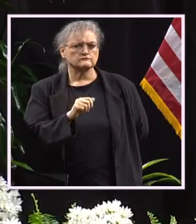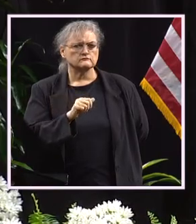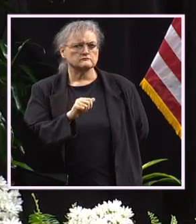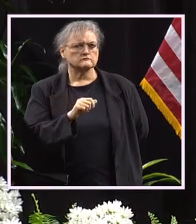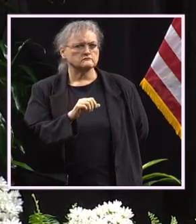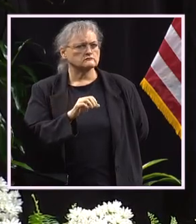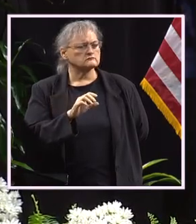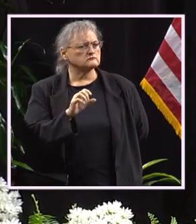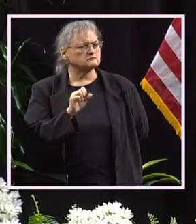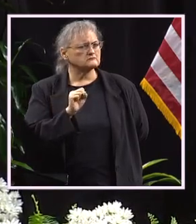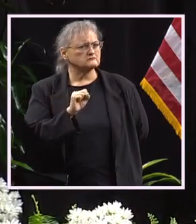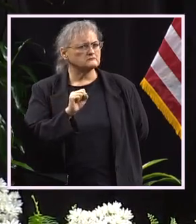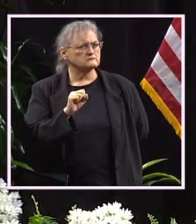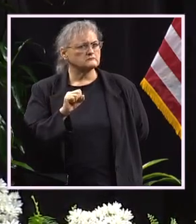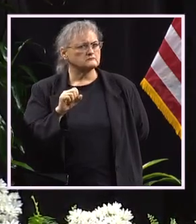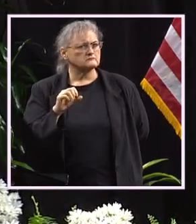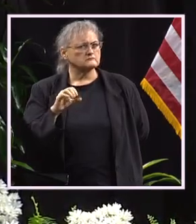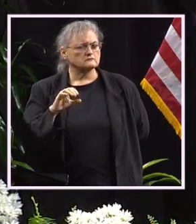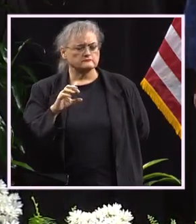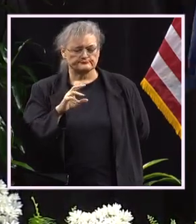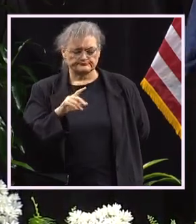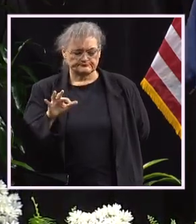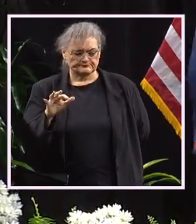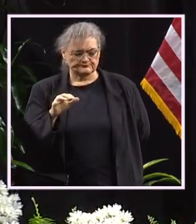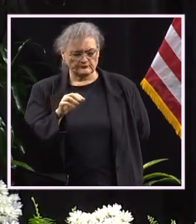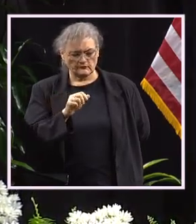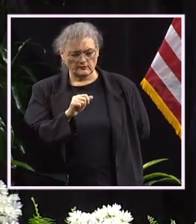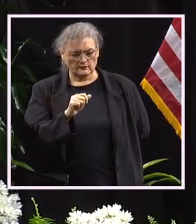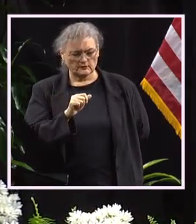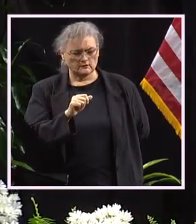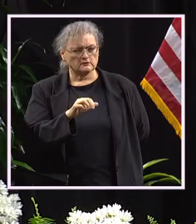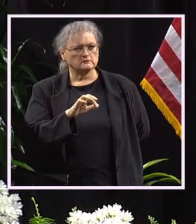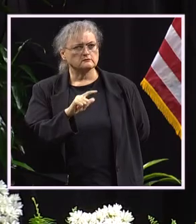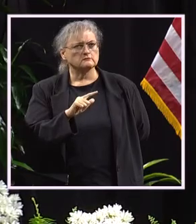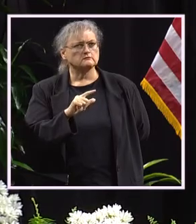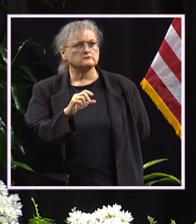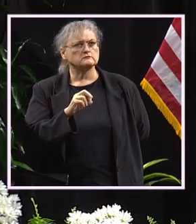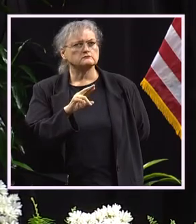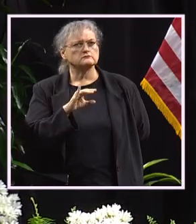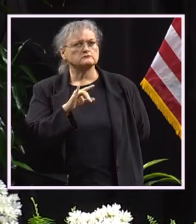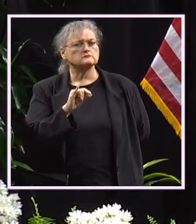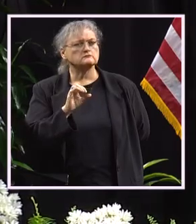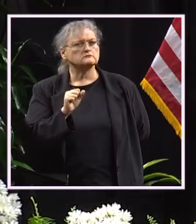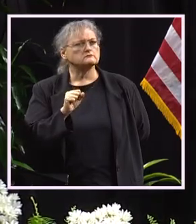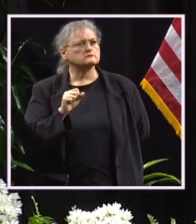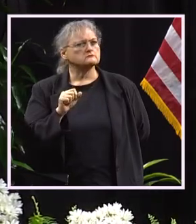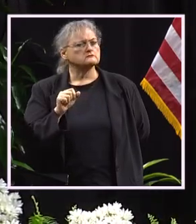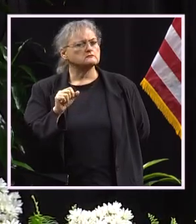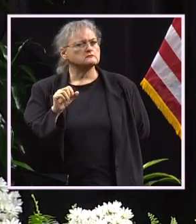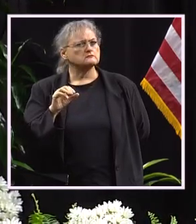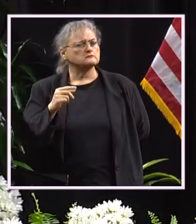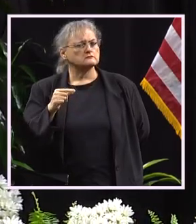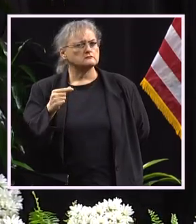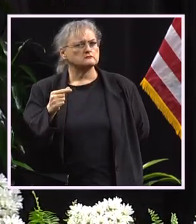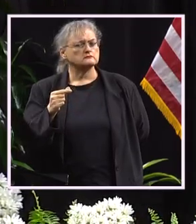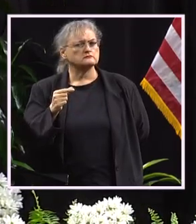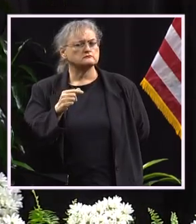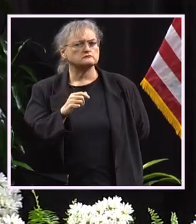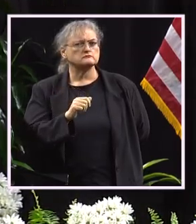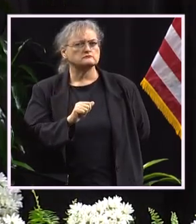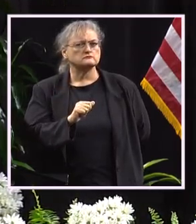Sravani Reddy Pulana, Electrical Engineering. Luisa F. Zerwick Garcia, Master of